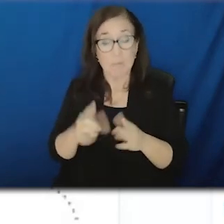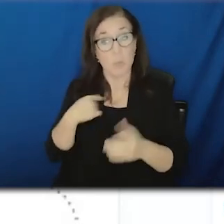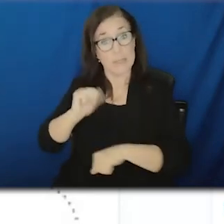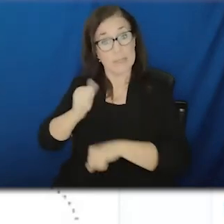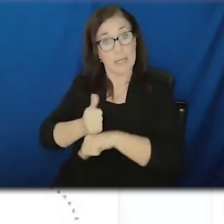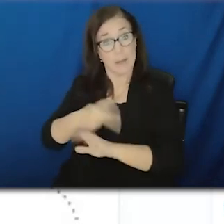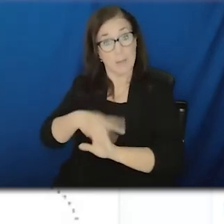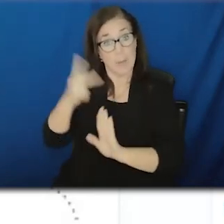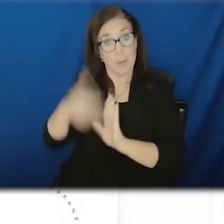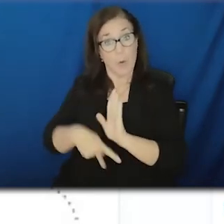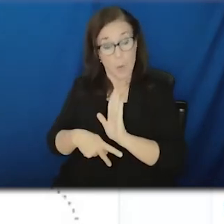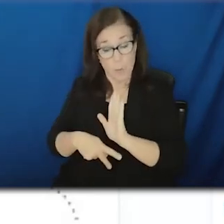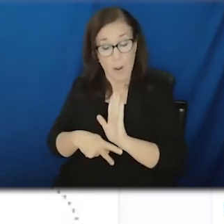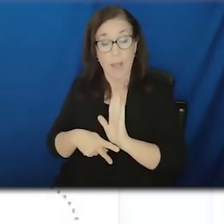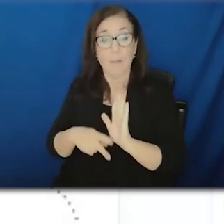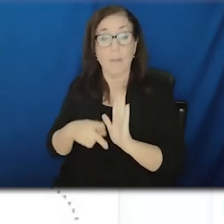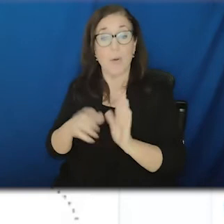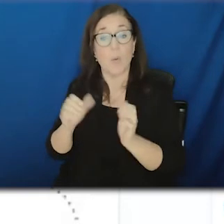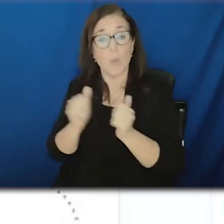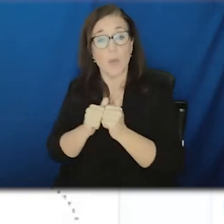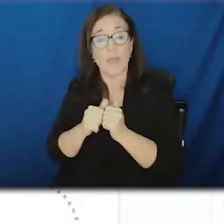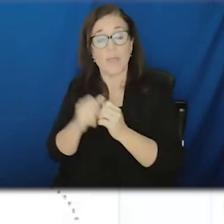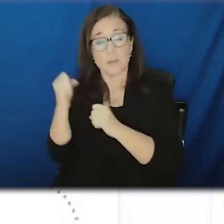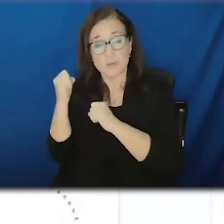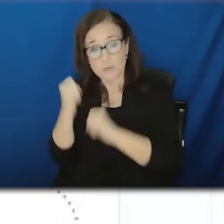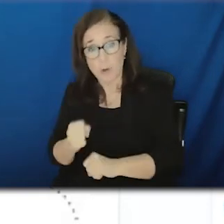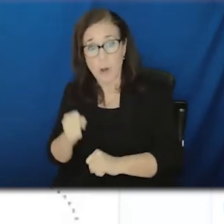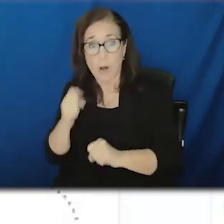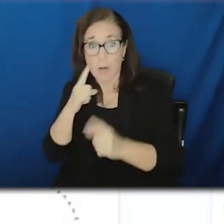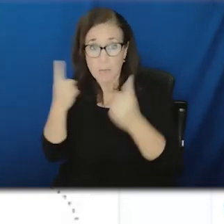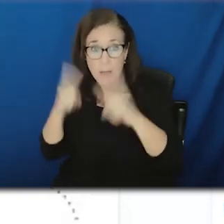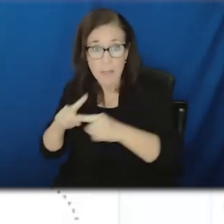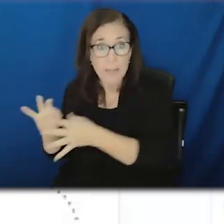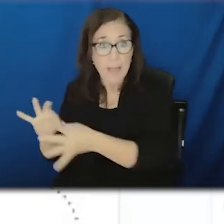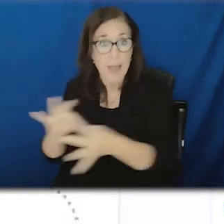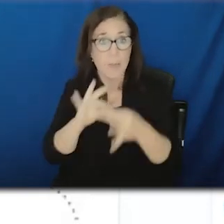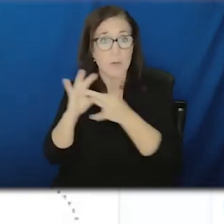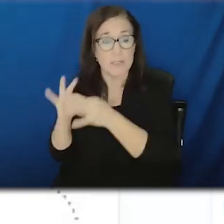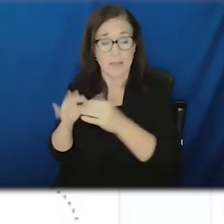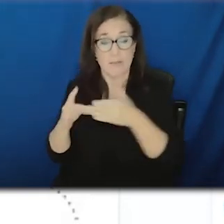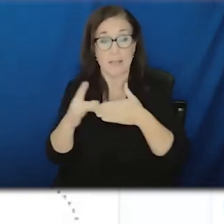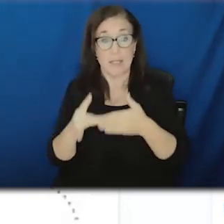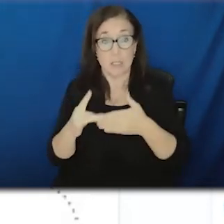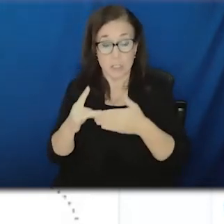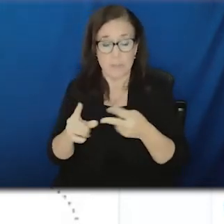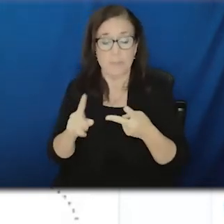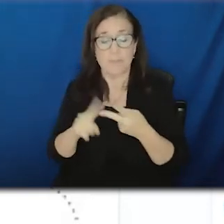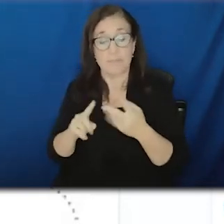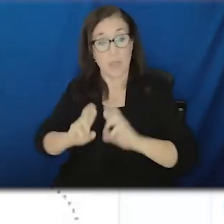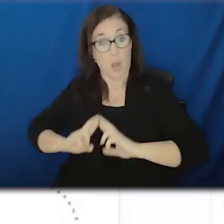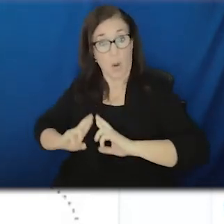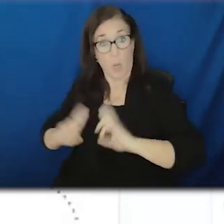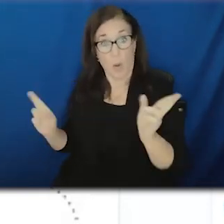so through strong and collaborative leadership, a prepared and diverse